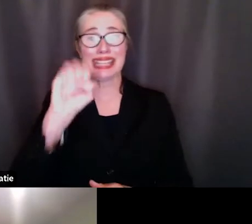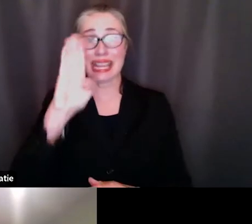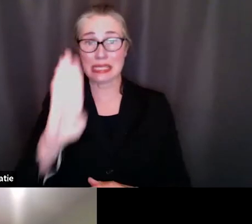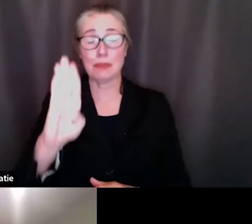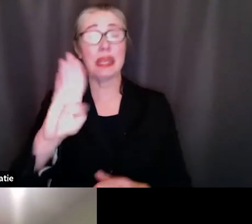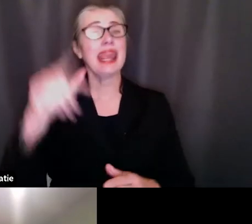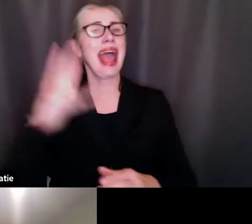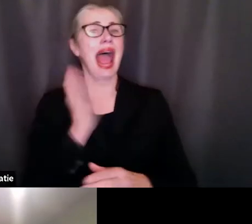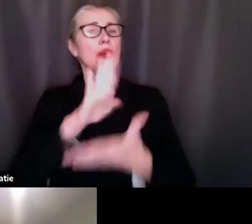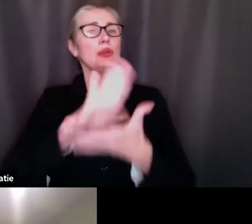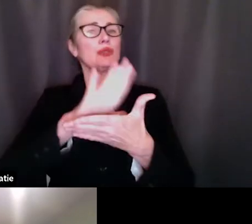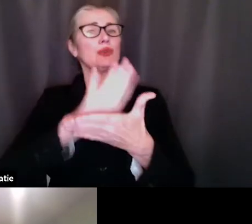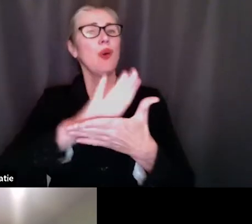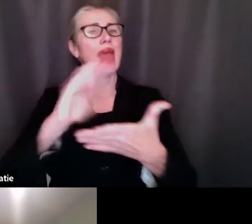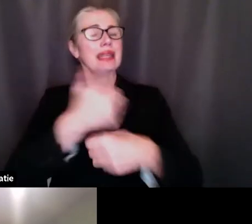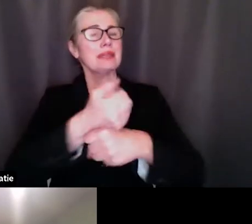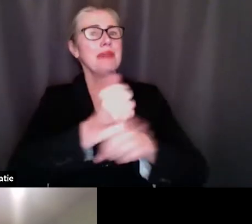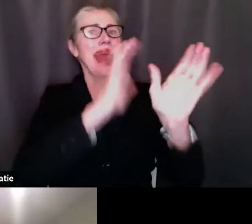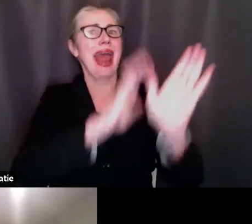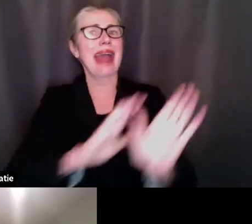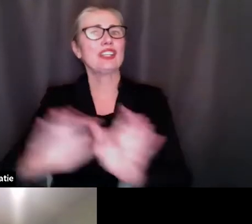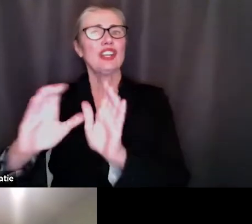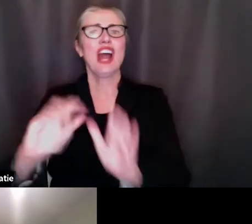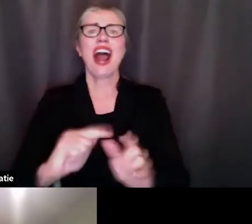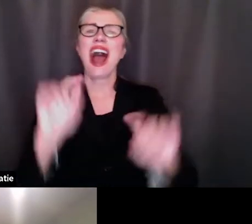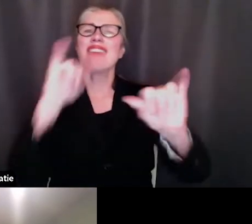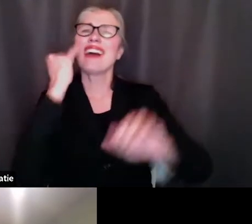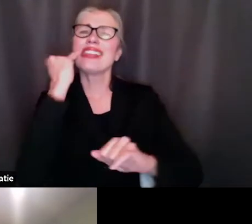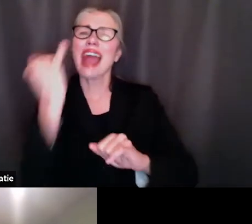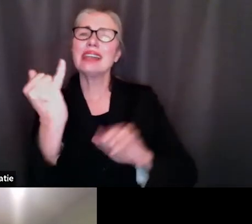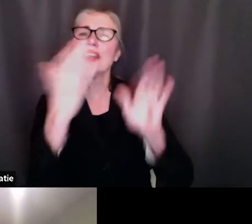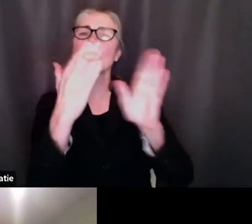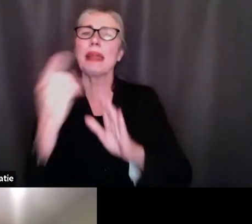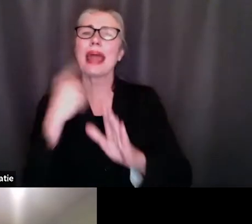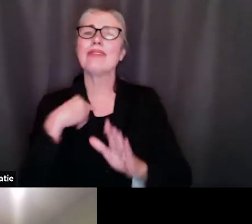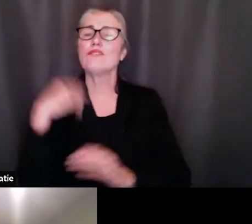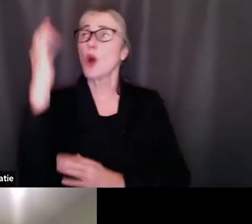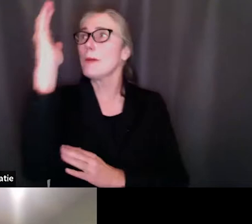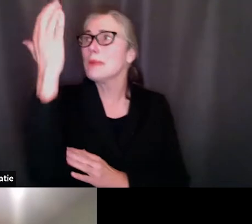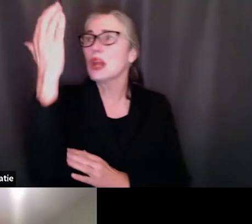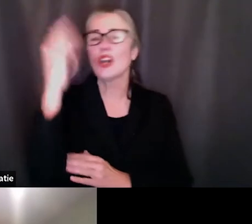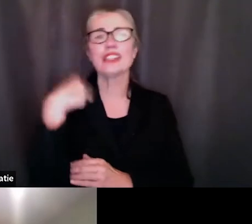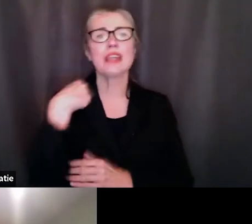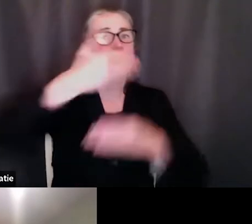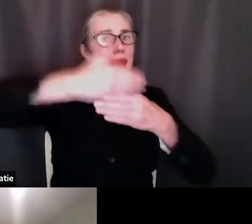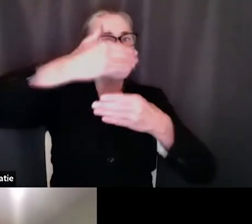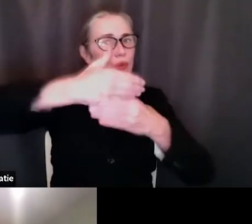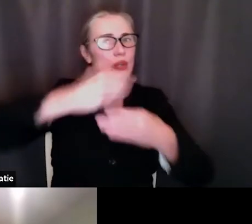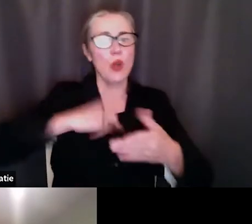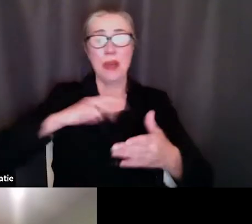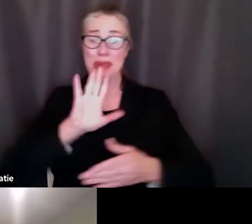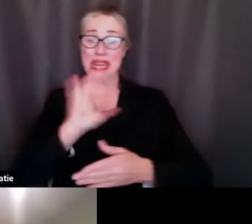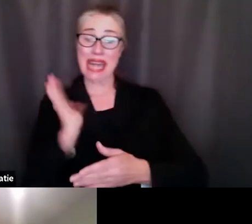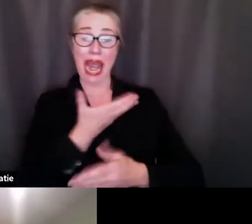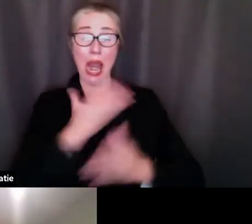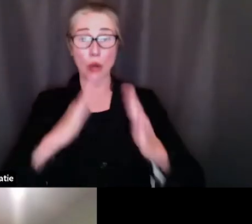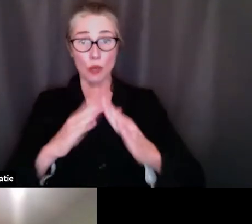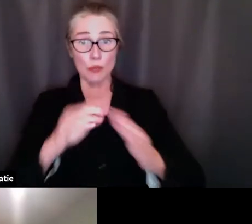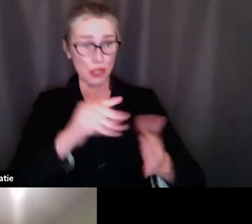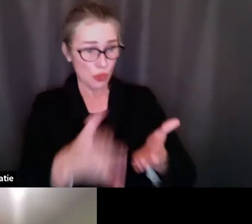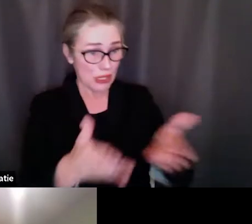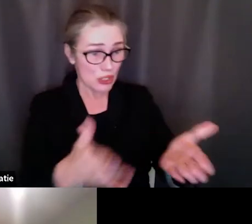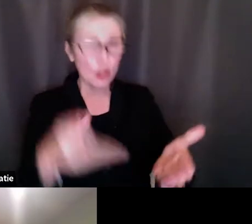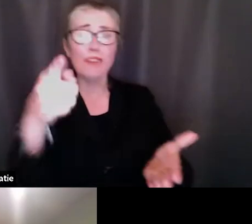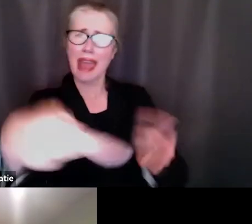that embraces the idea of mirrors and windows meaning that our school must reflect the community that we serve and represent in all